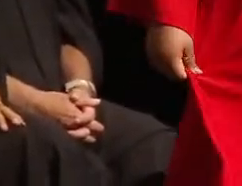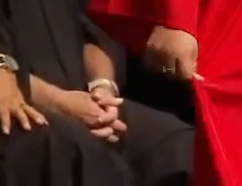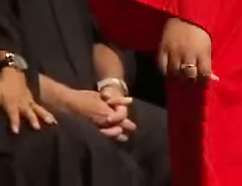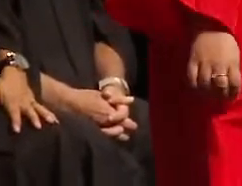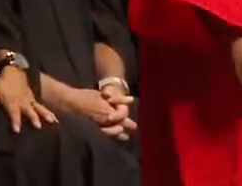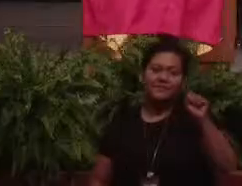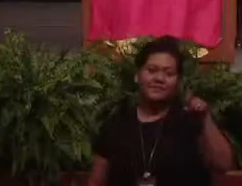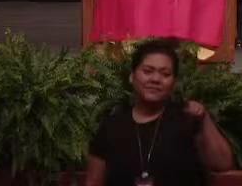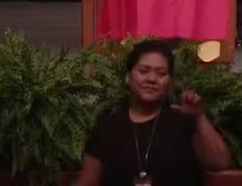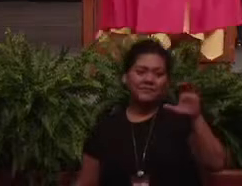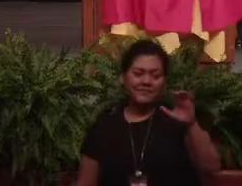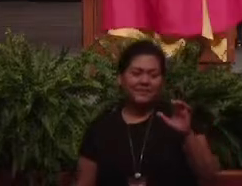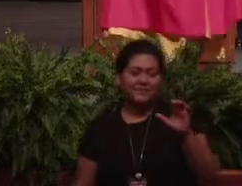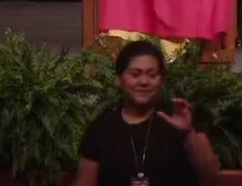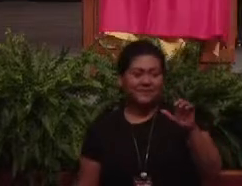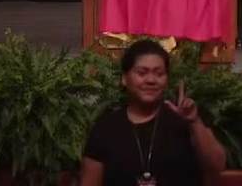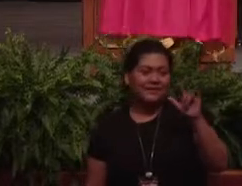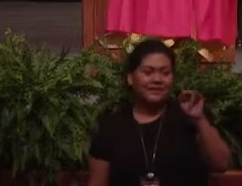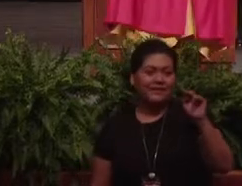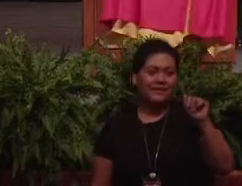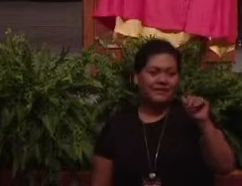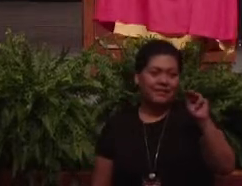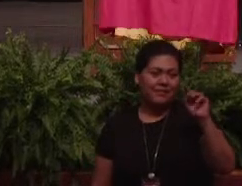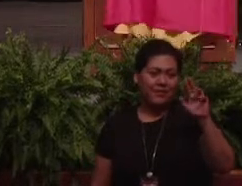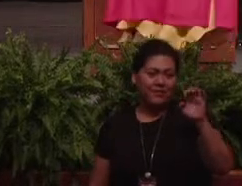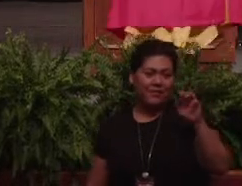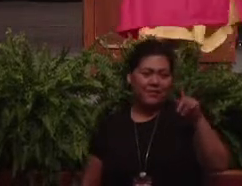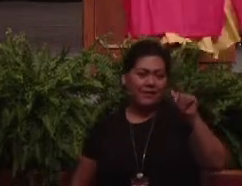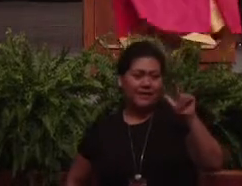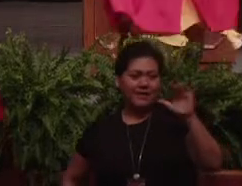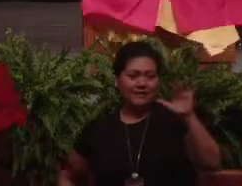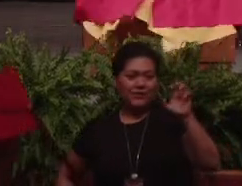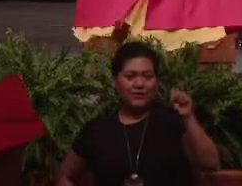Attending St. Philip's College, Lena Marie Palacios.